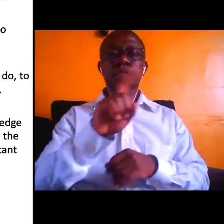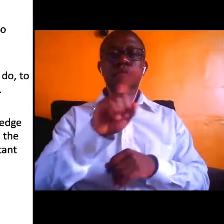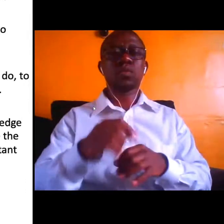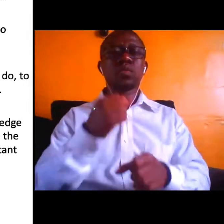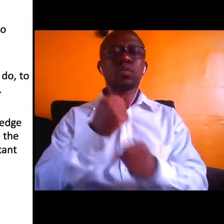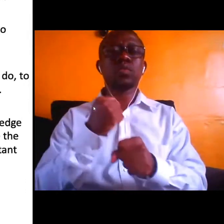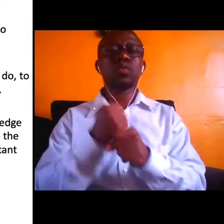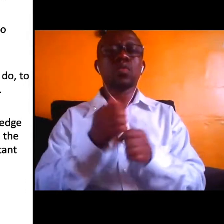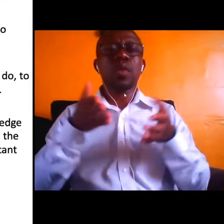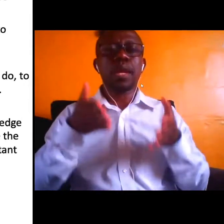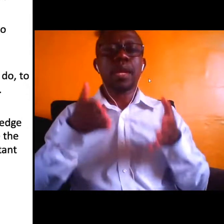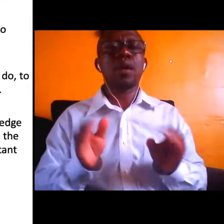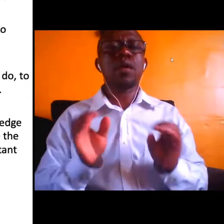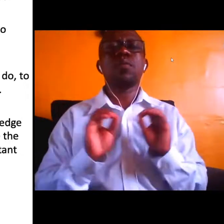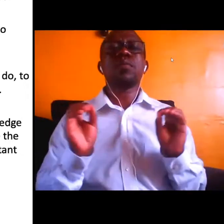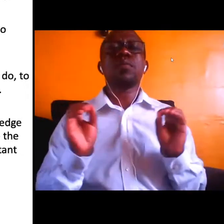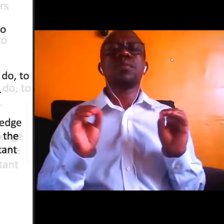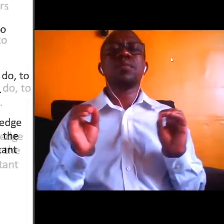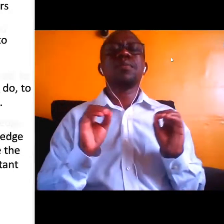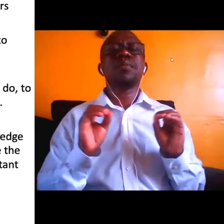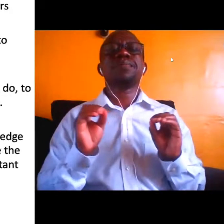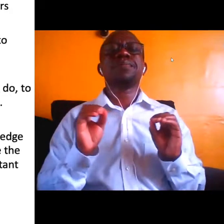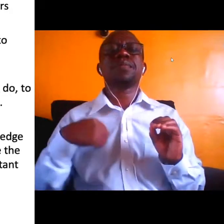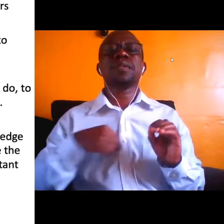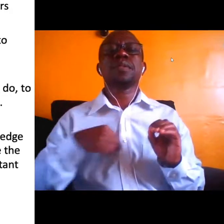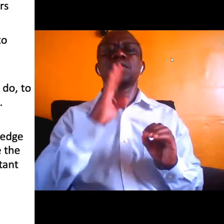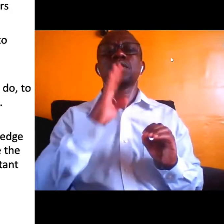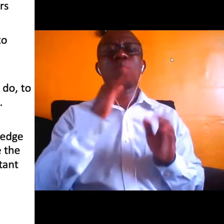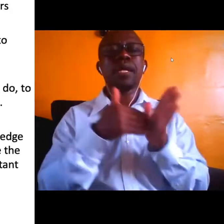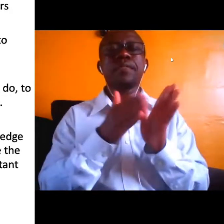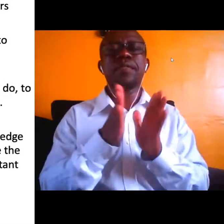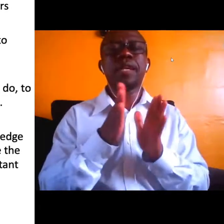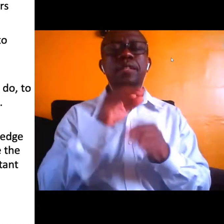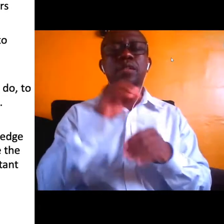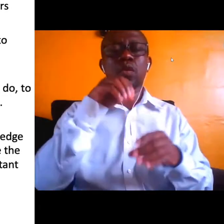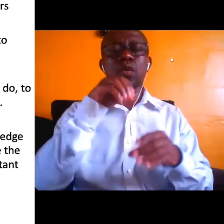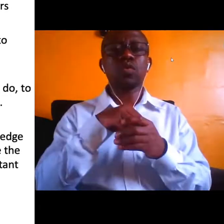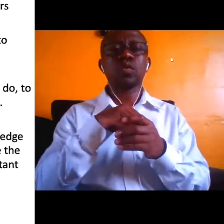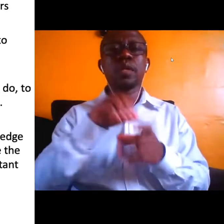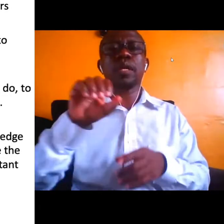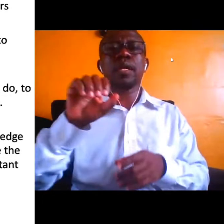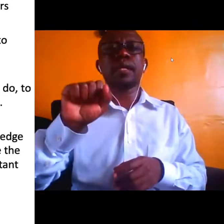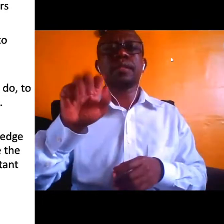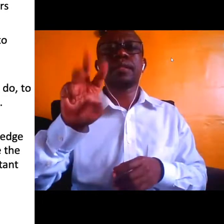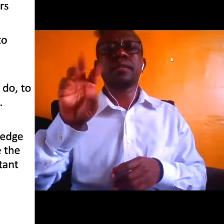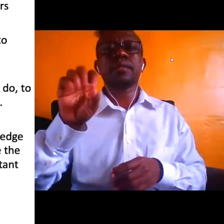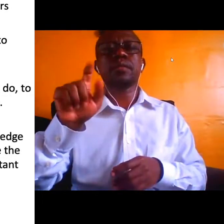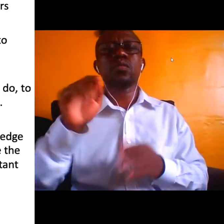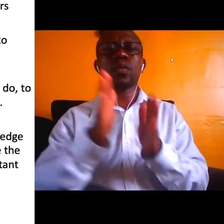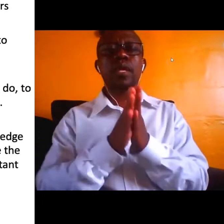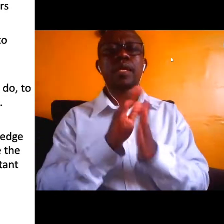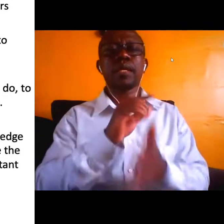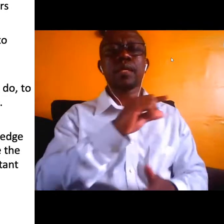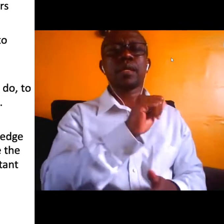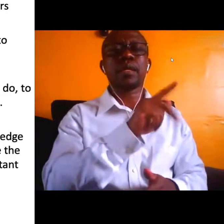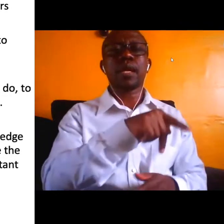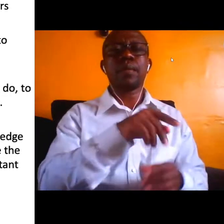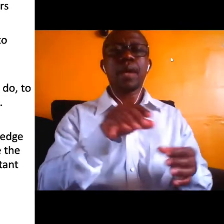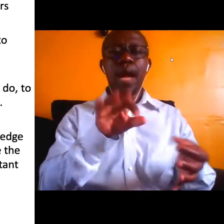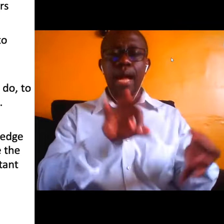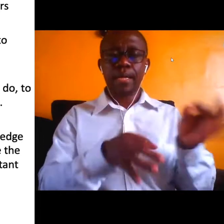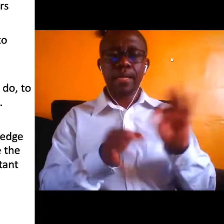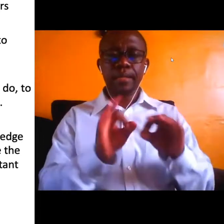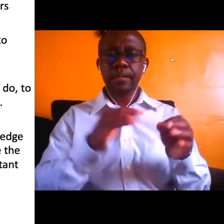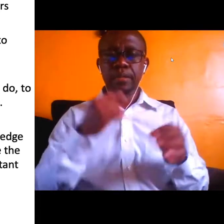to do it now, is now we'll reflect on the SWOT analysis and gap analysis to now use the information to now define where you want